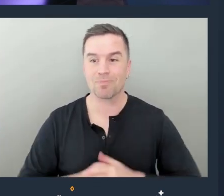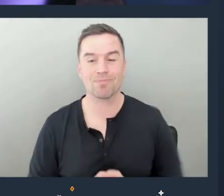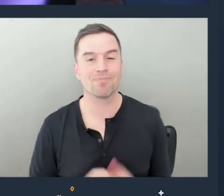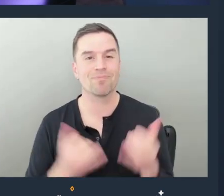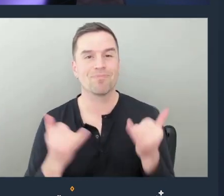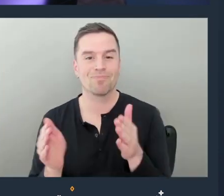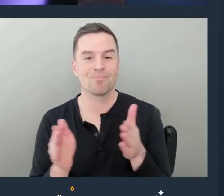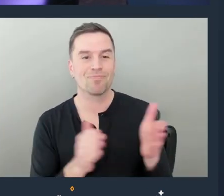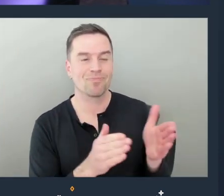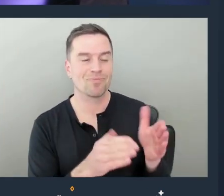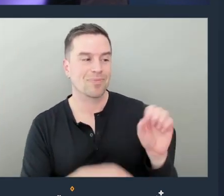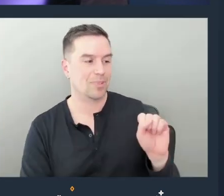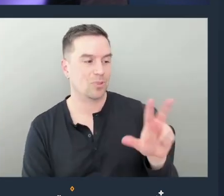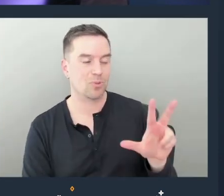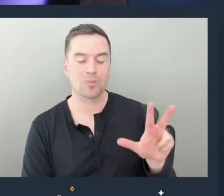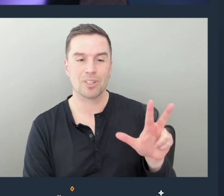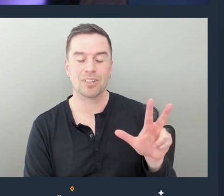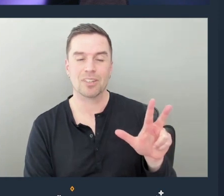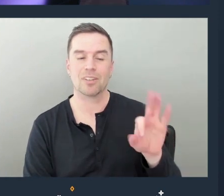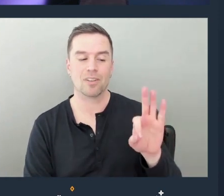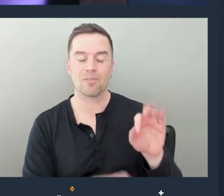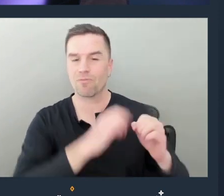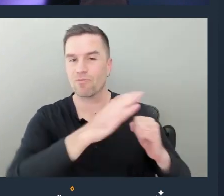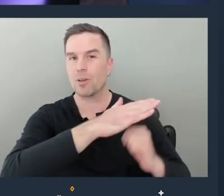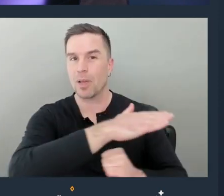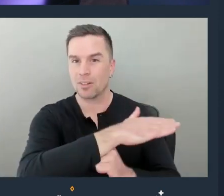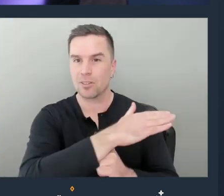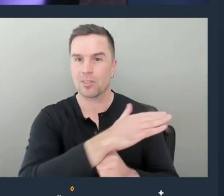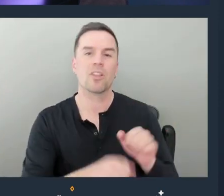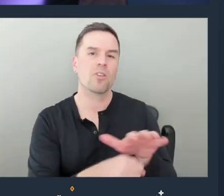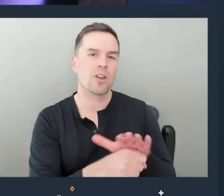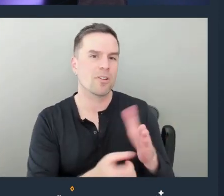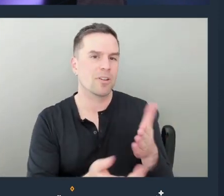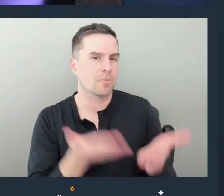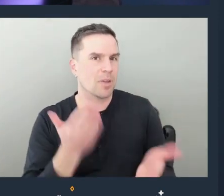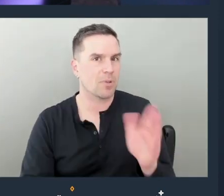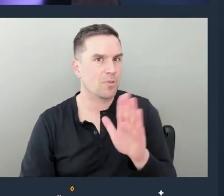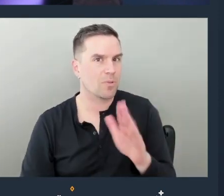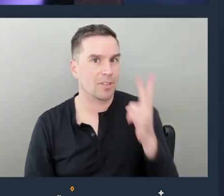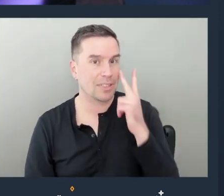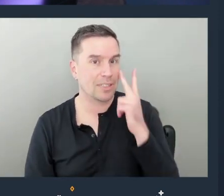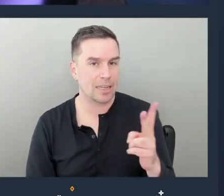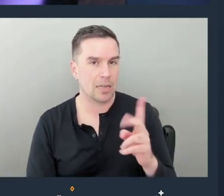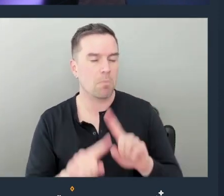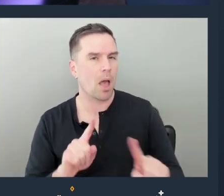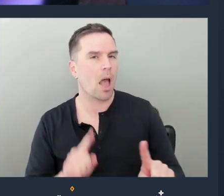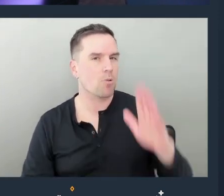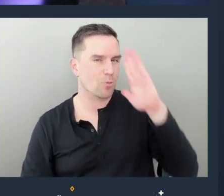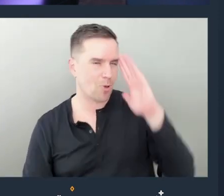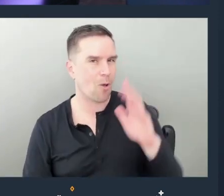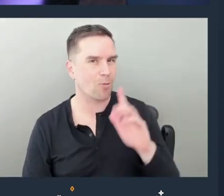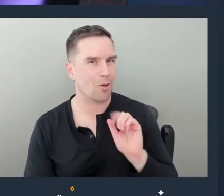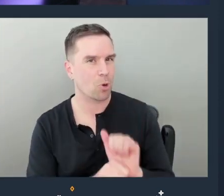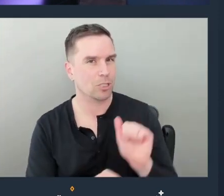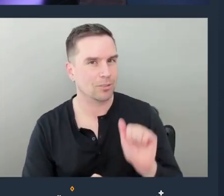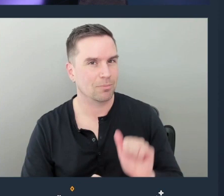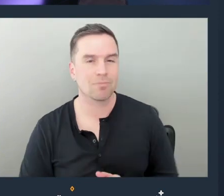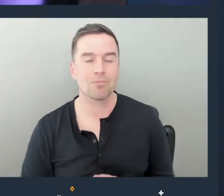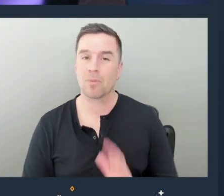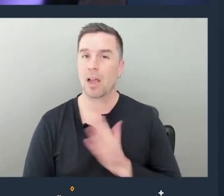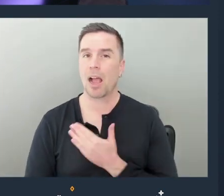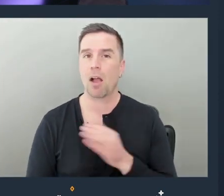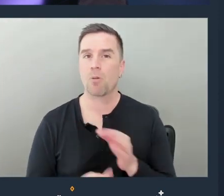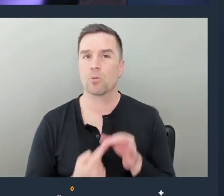S3 fundamentals. There are areas that you might not ever see, except that it just works. S3's unique architecture gives customer